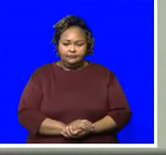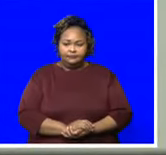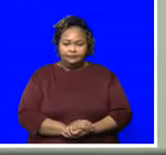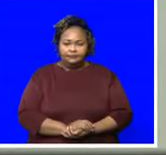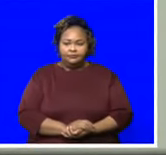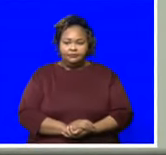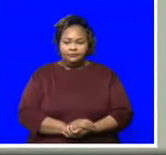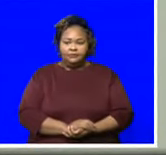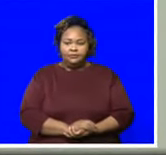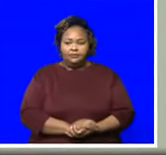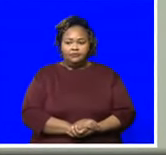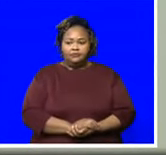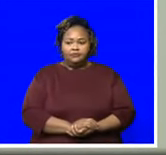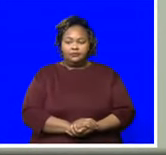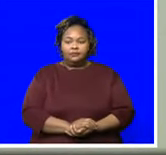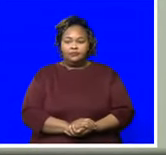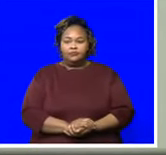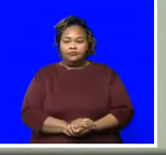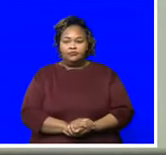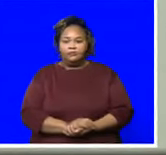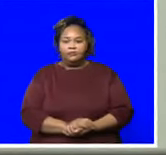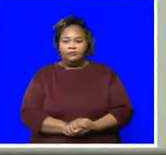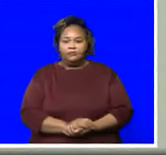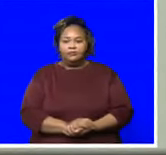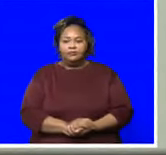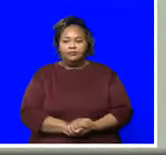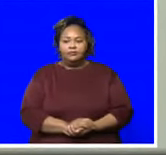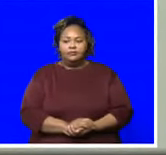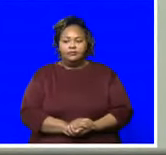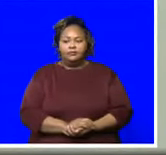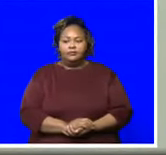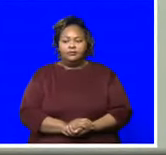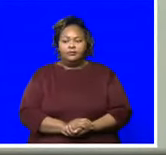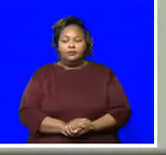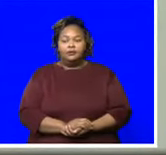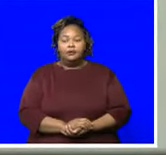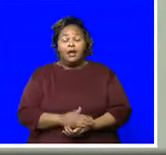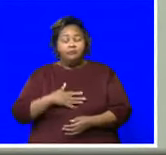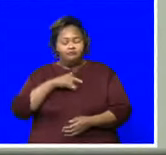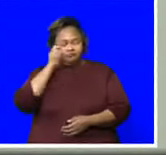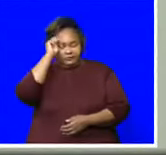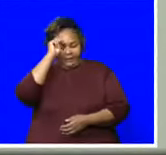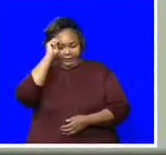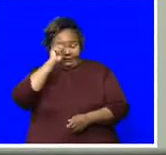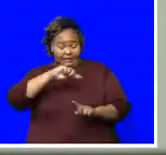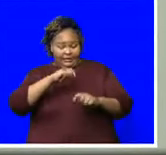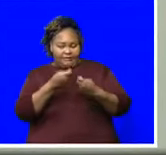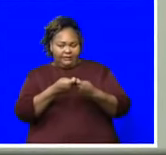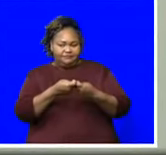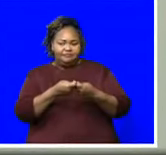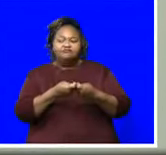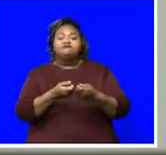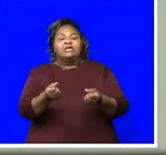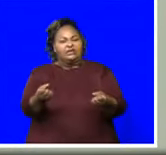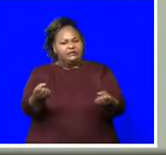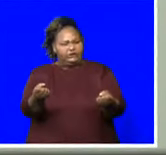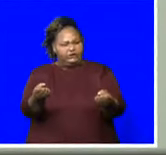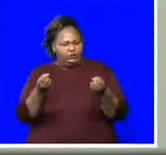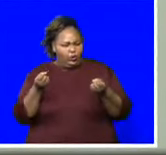as the CDM, I think I have a strong team to work with.